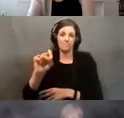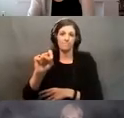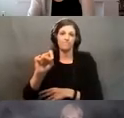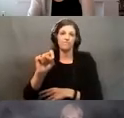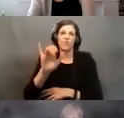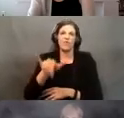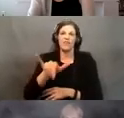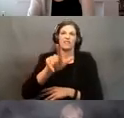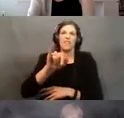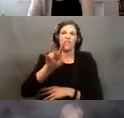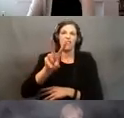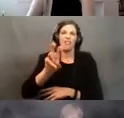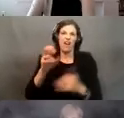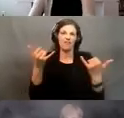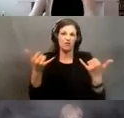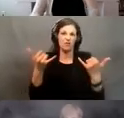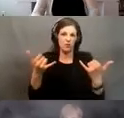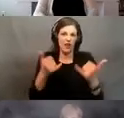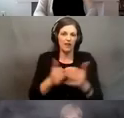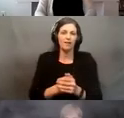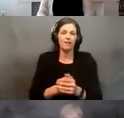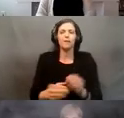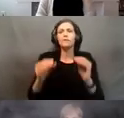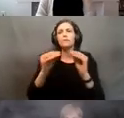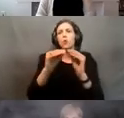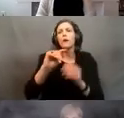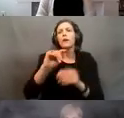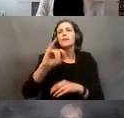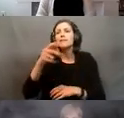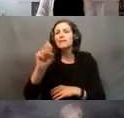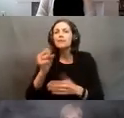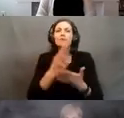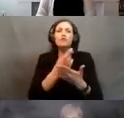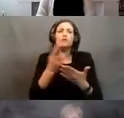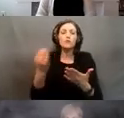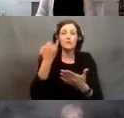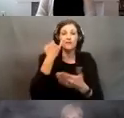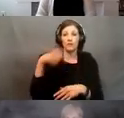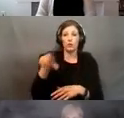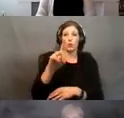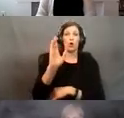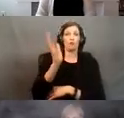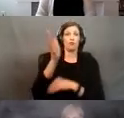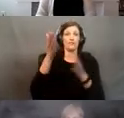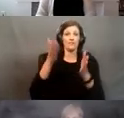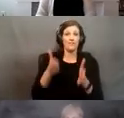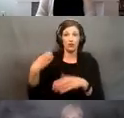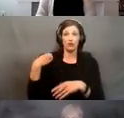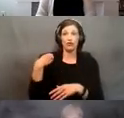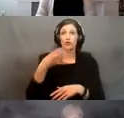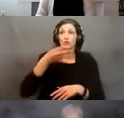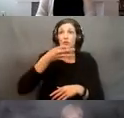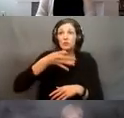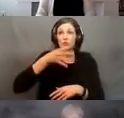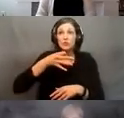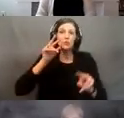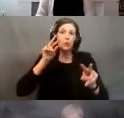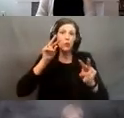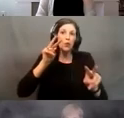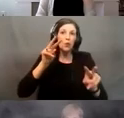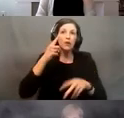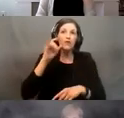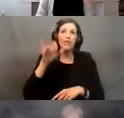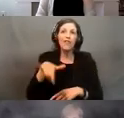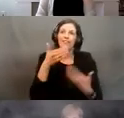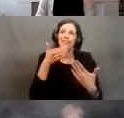live today. And there's just going to be more tips and resources for if you're a presenter or a chair coming soon. So look out for that. Thank